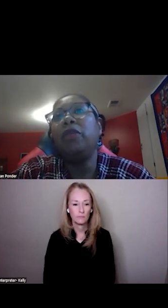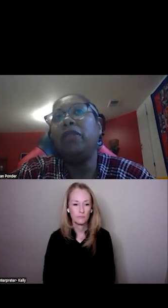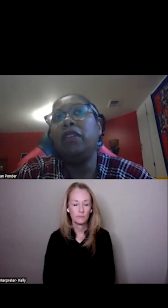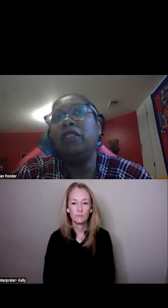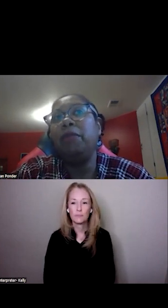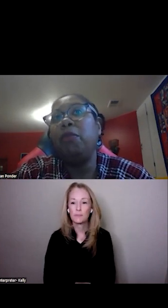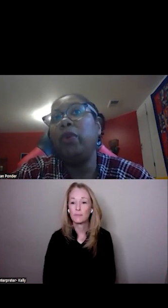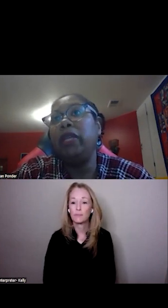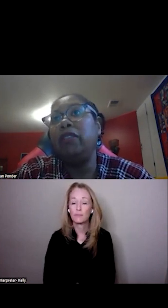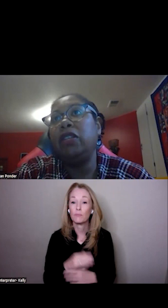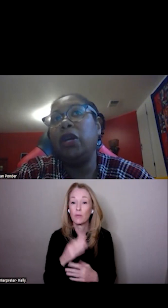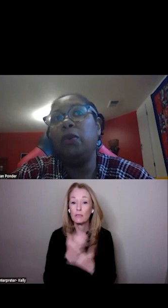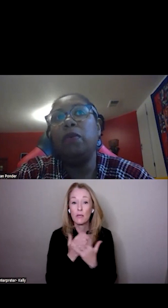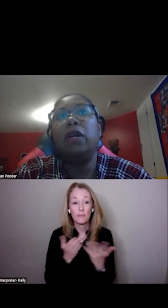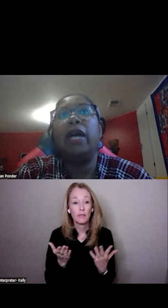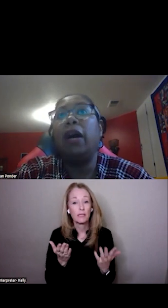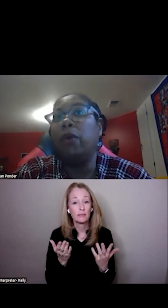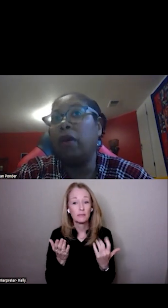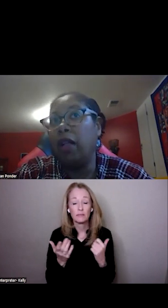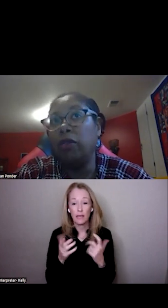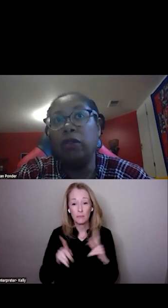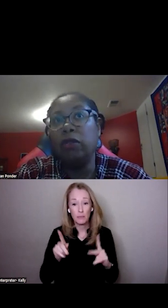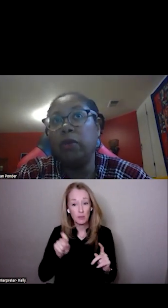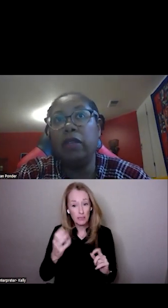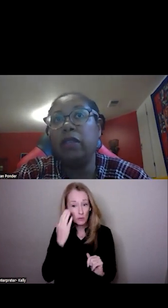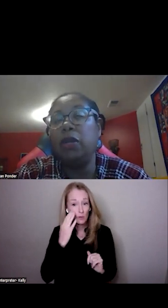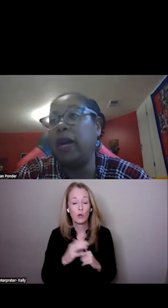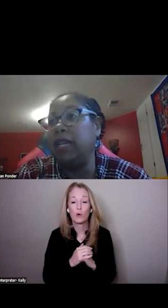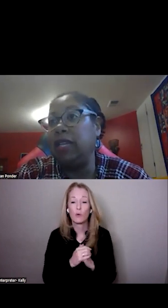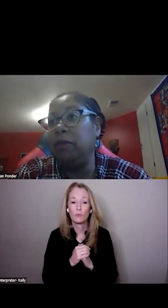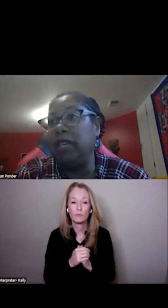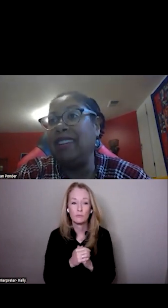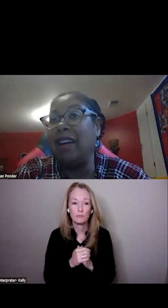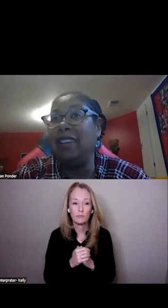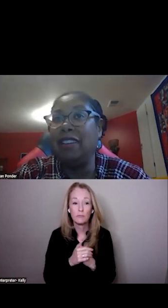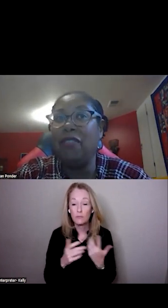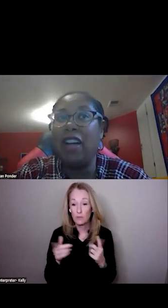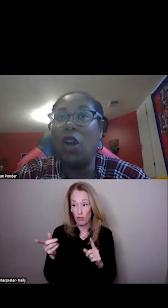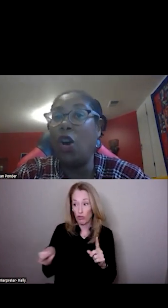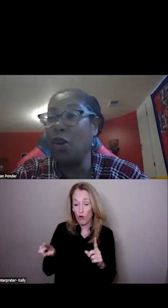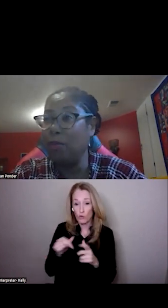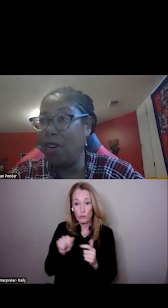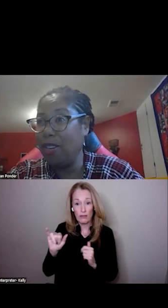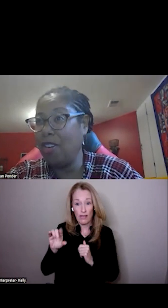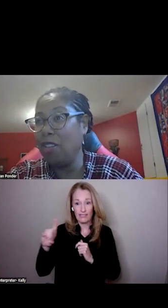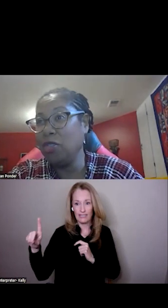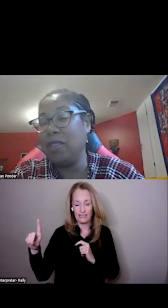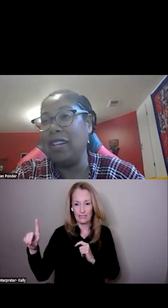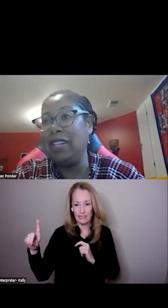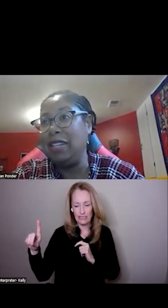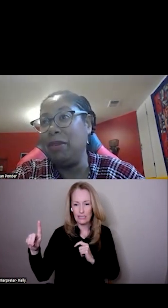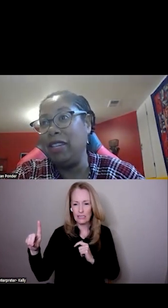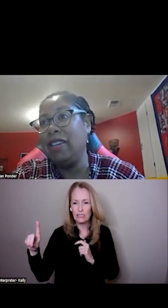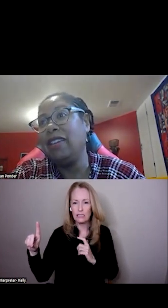So some of the things that people would need to know: how are callers with, you know, IDD being identified? Are callers